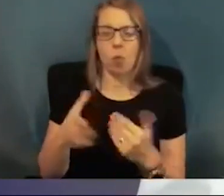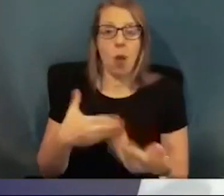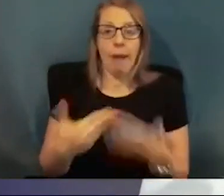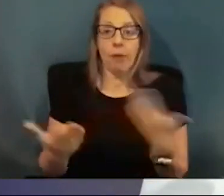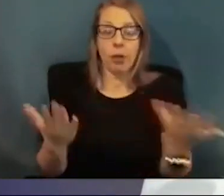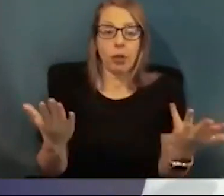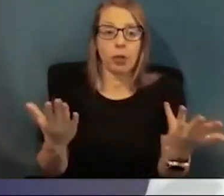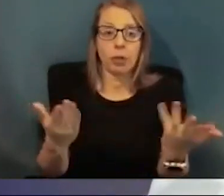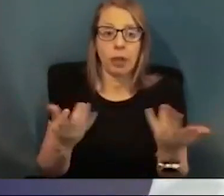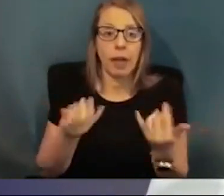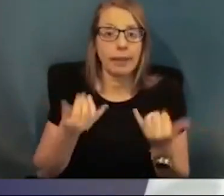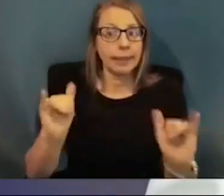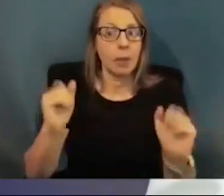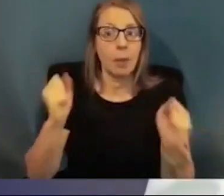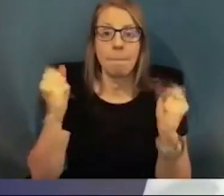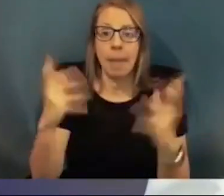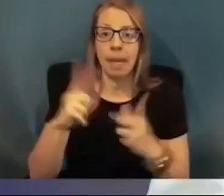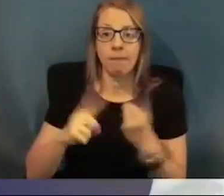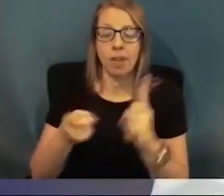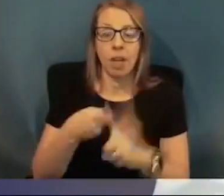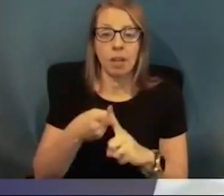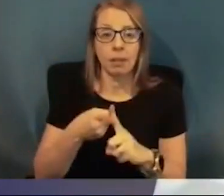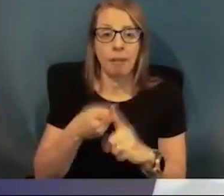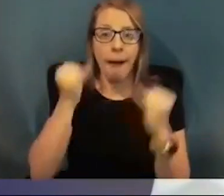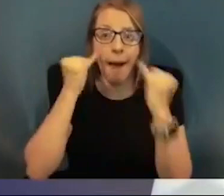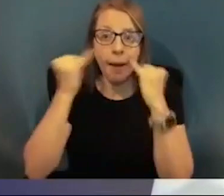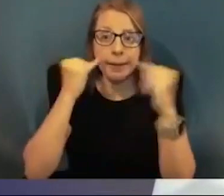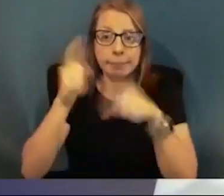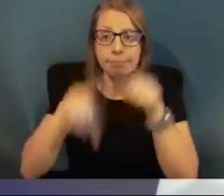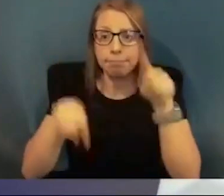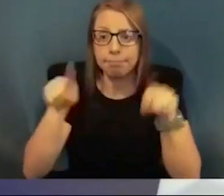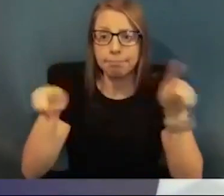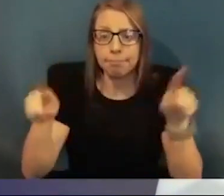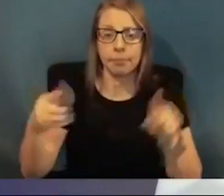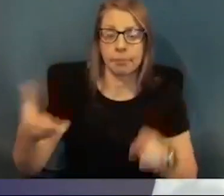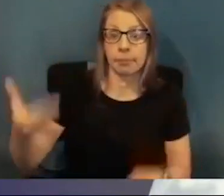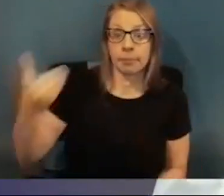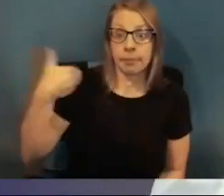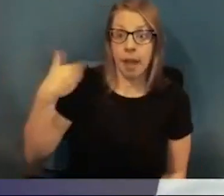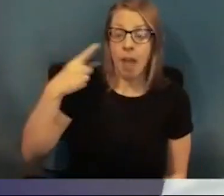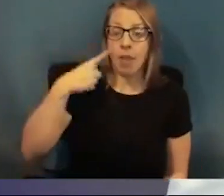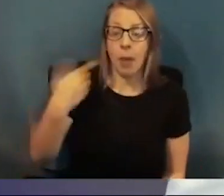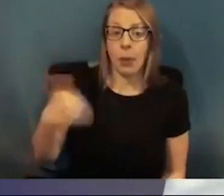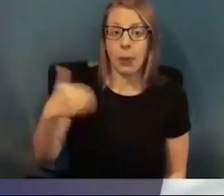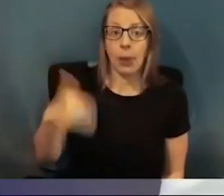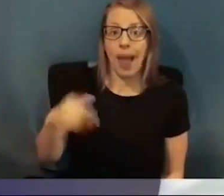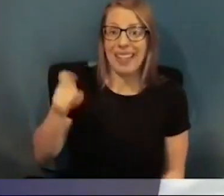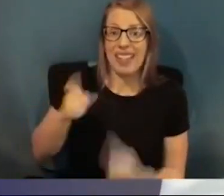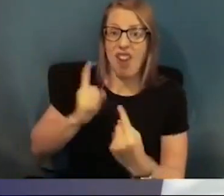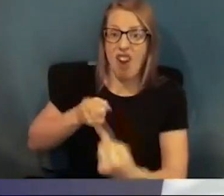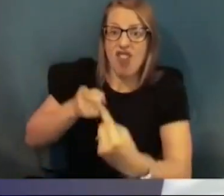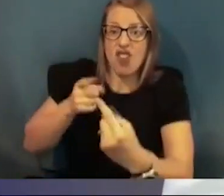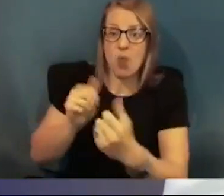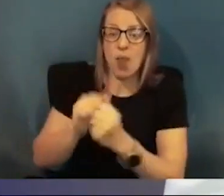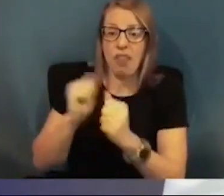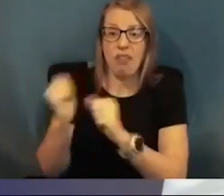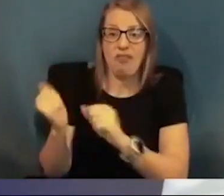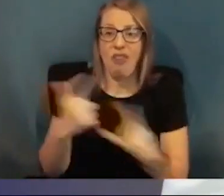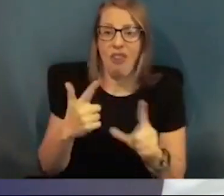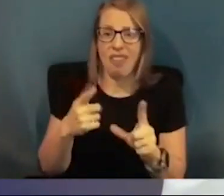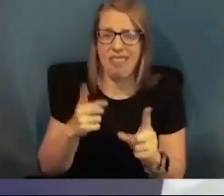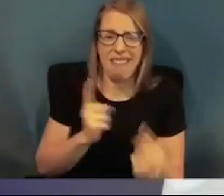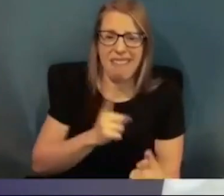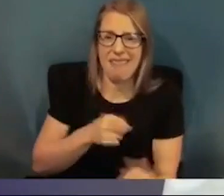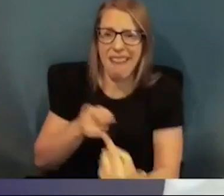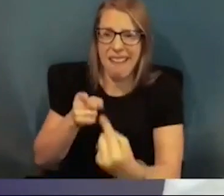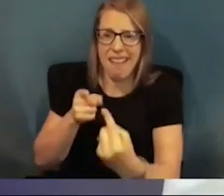lots of friends that have various ideas. And early on, I thought, man, I need to argue with everybody and beat them